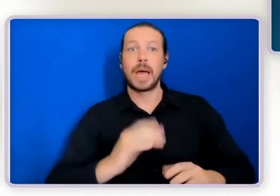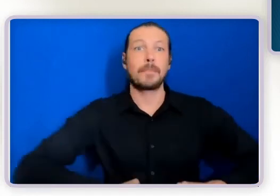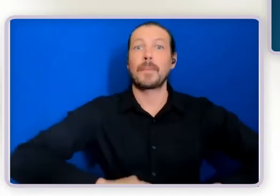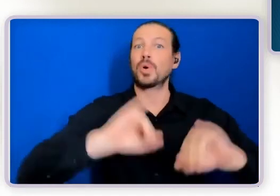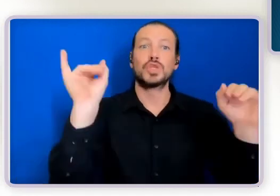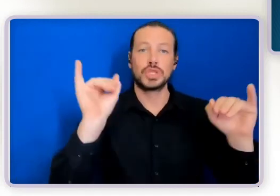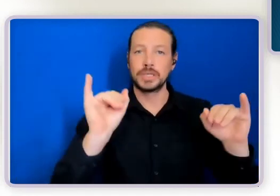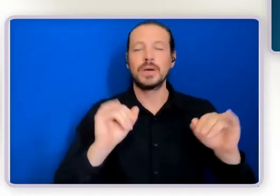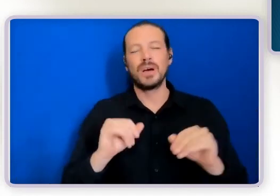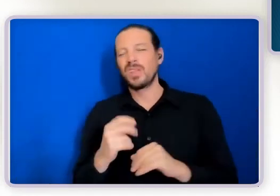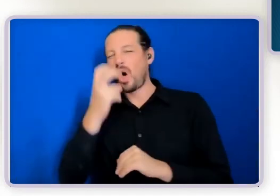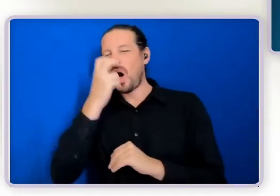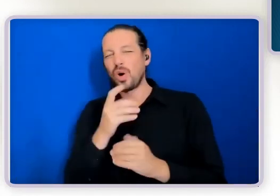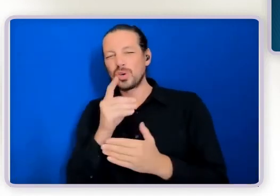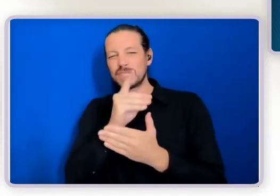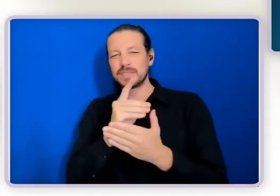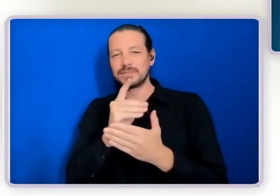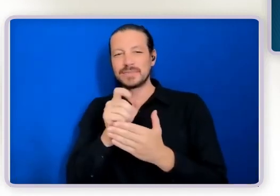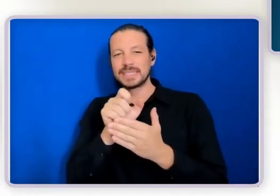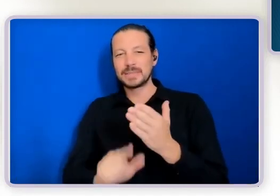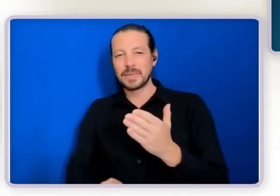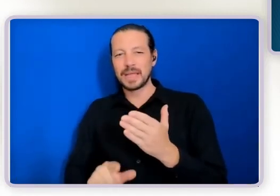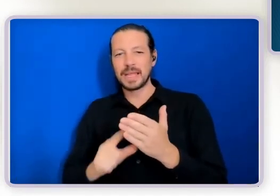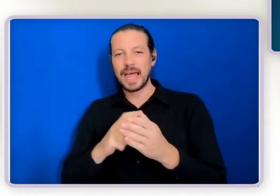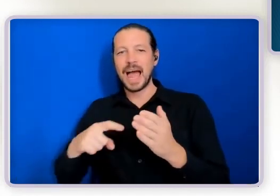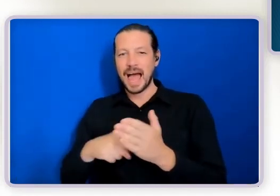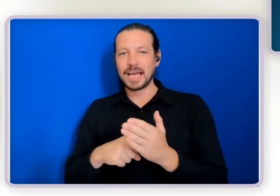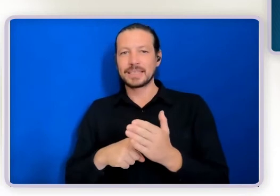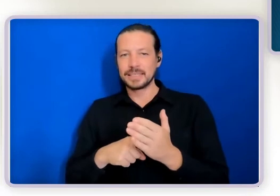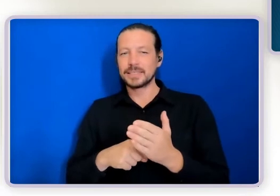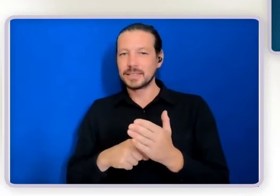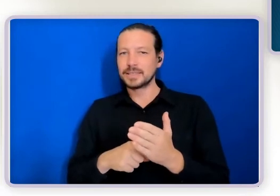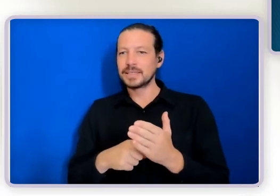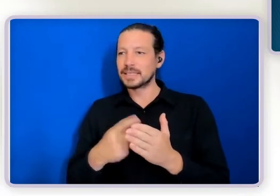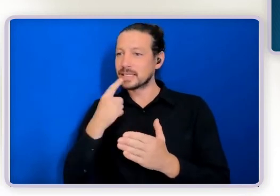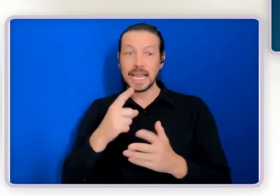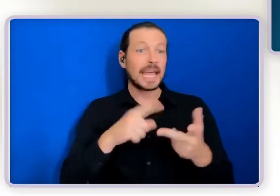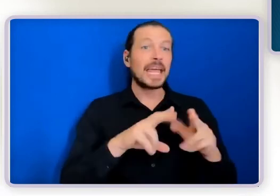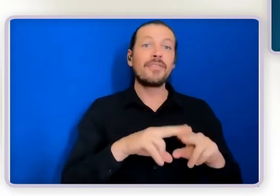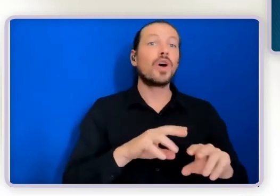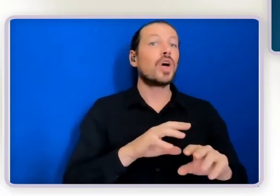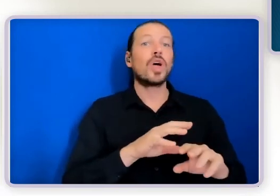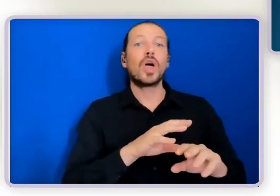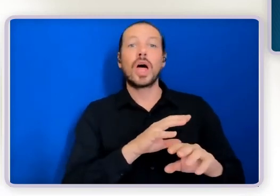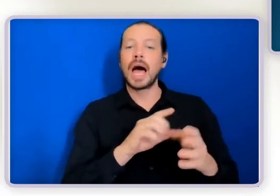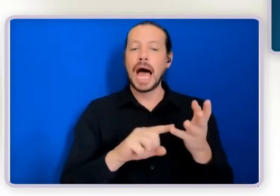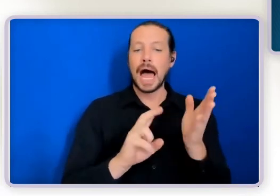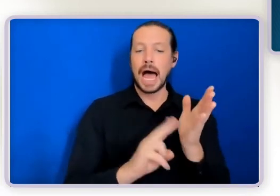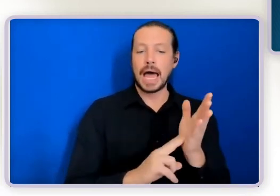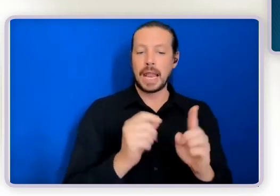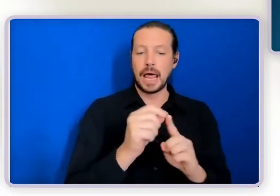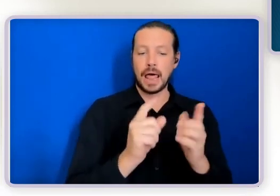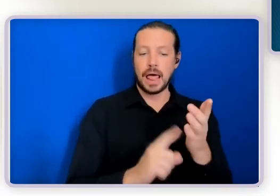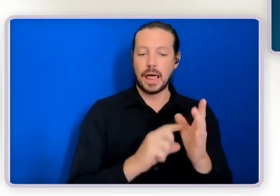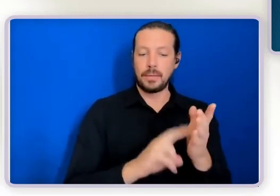was in a guideline by the senior practitioner. If you have an unplanned emergency with a person with a